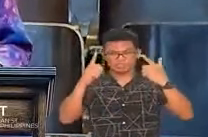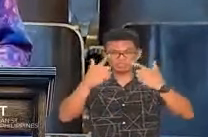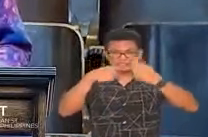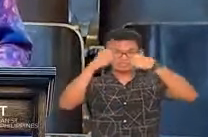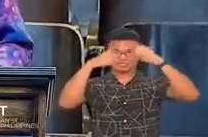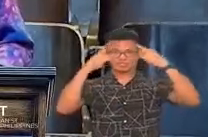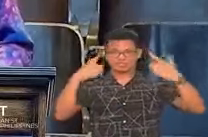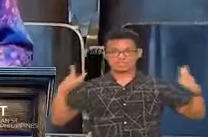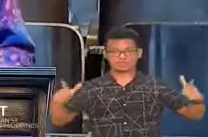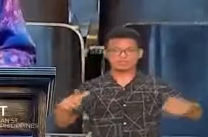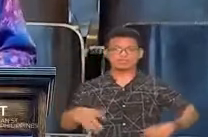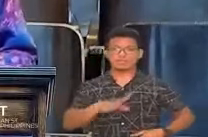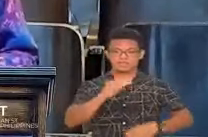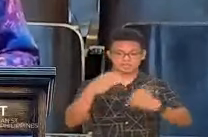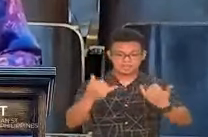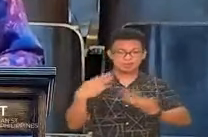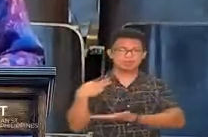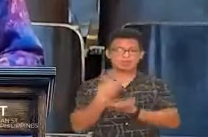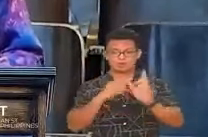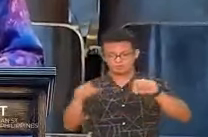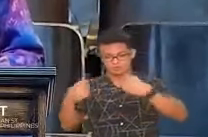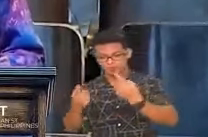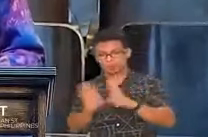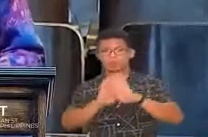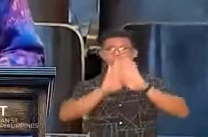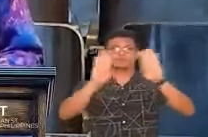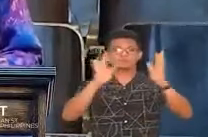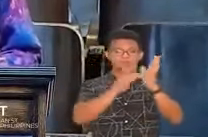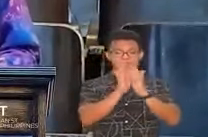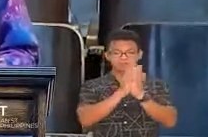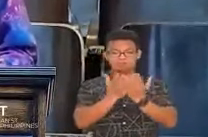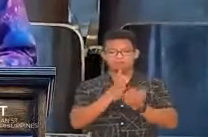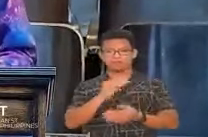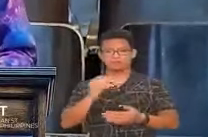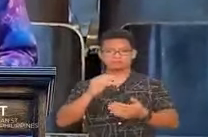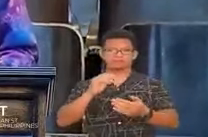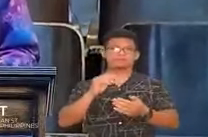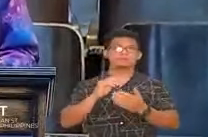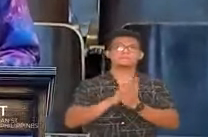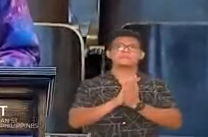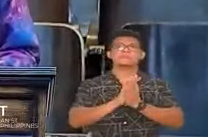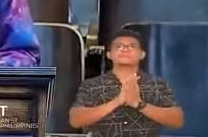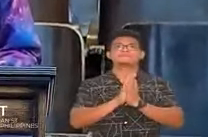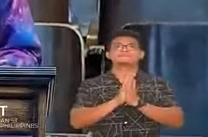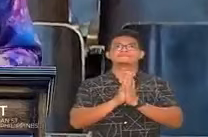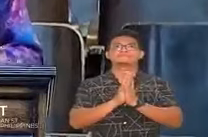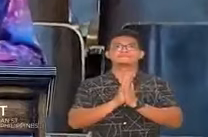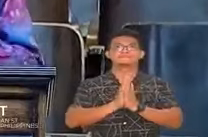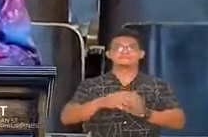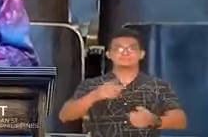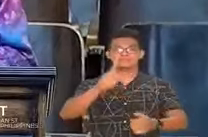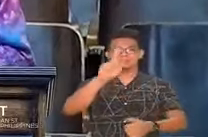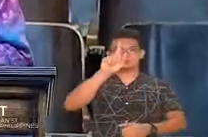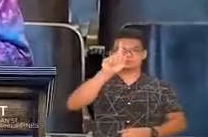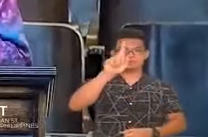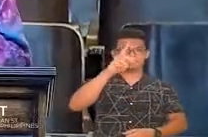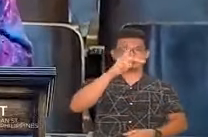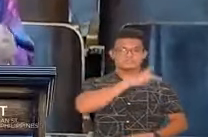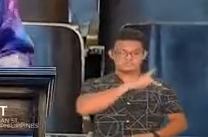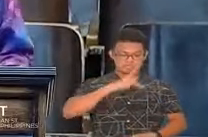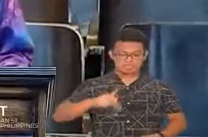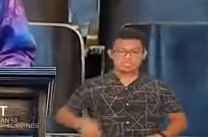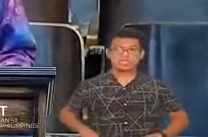1 Kings 18, everybody standing, please. We're going to read from verses 1 to 15. We're going to read responsively,